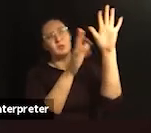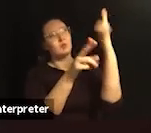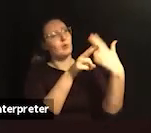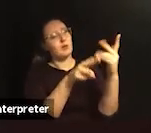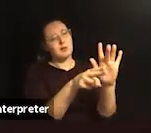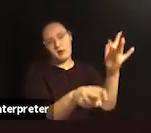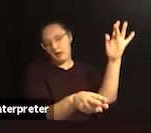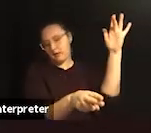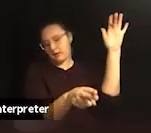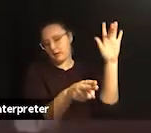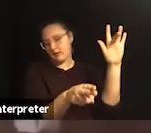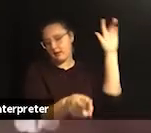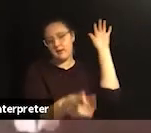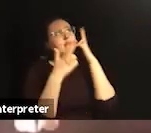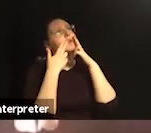sing.